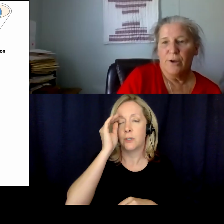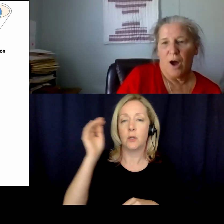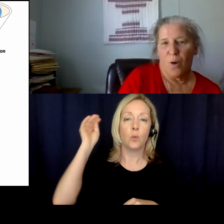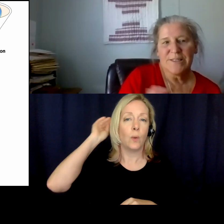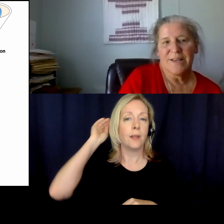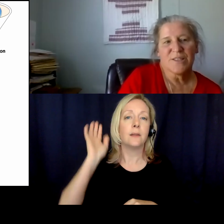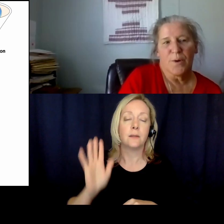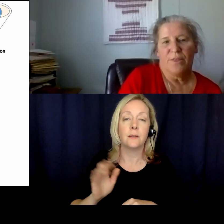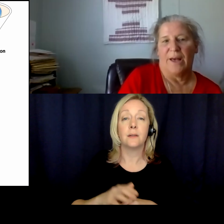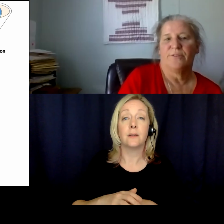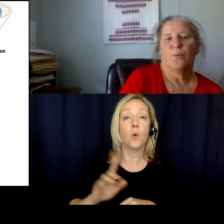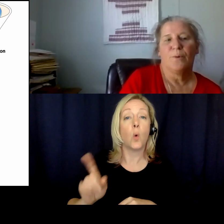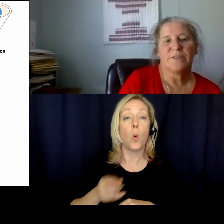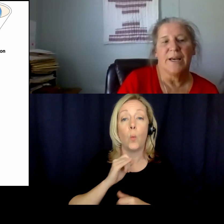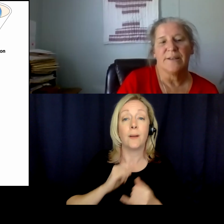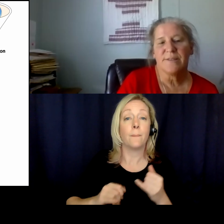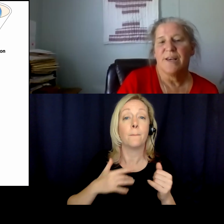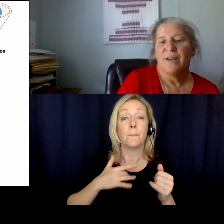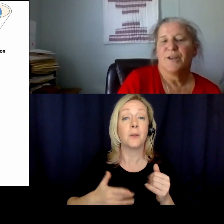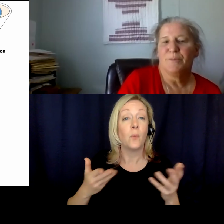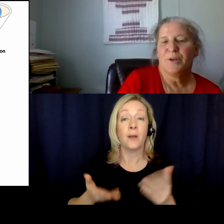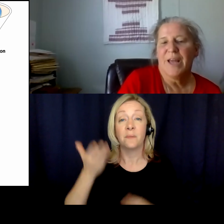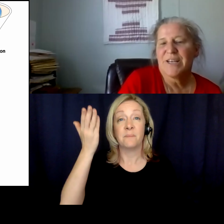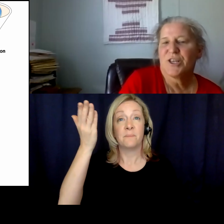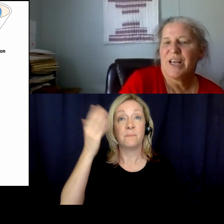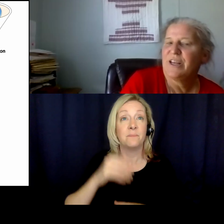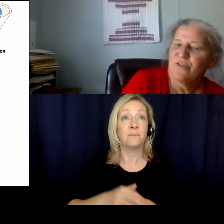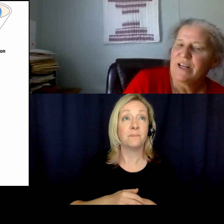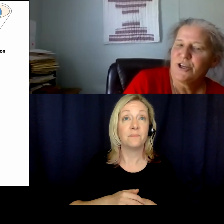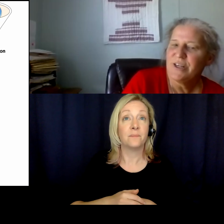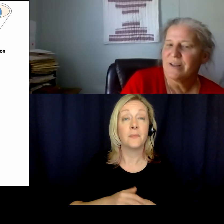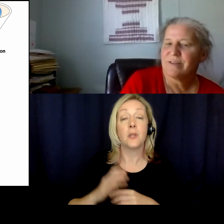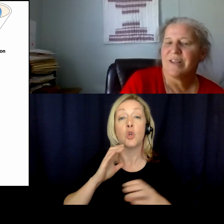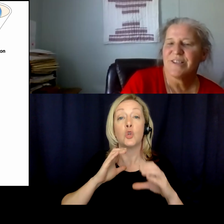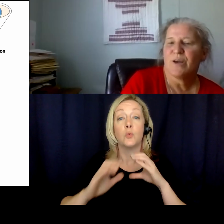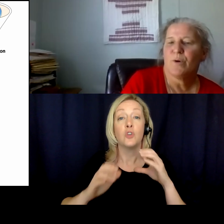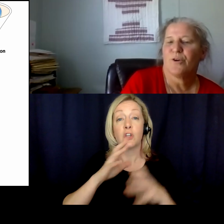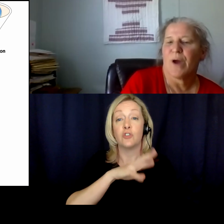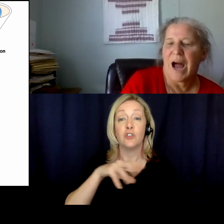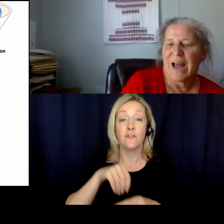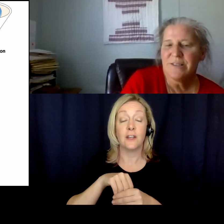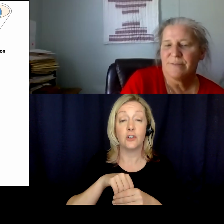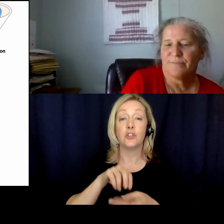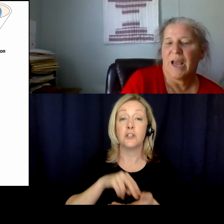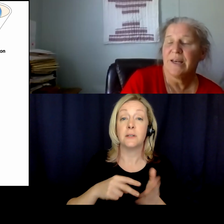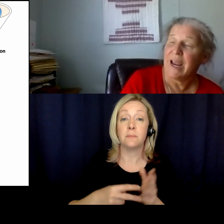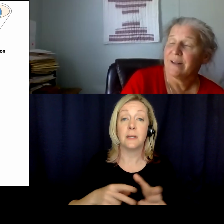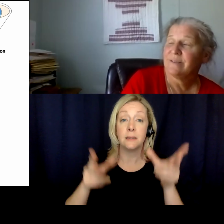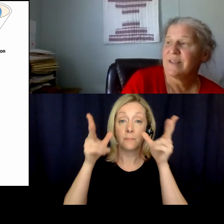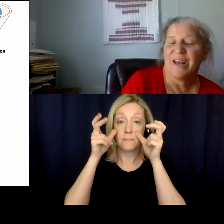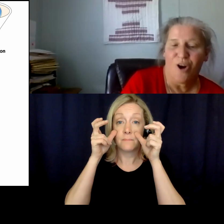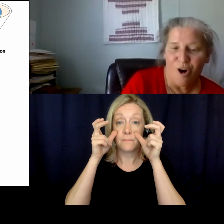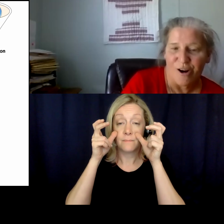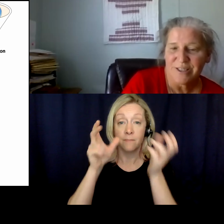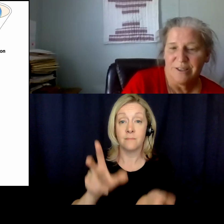end always ends with this, which is communication intervention is listening with your eyes and